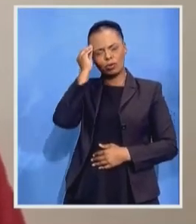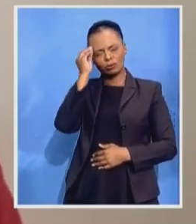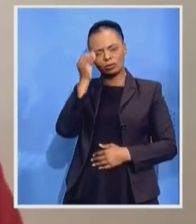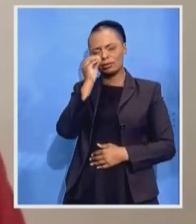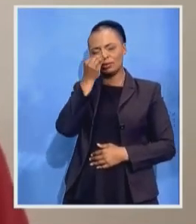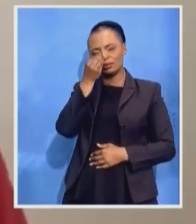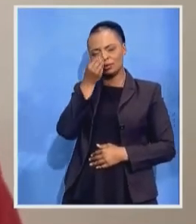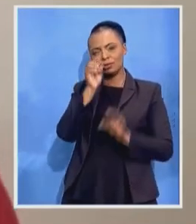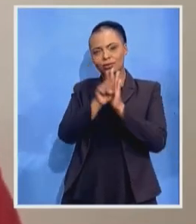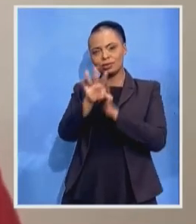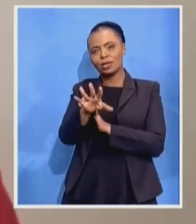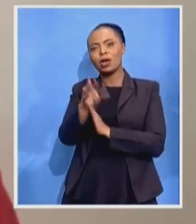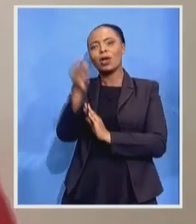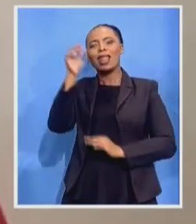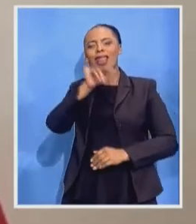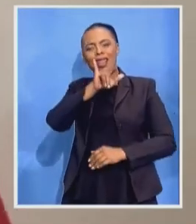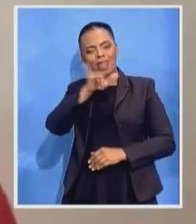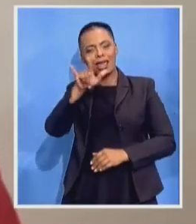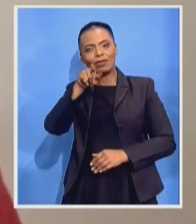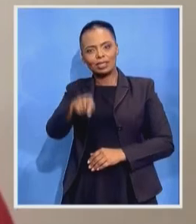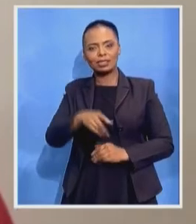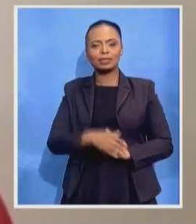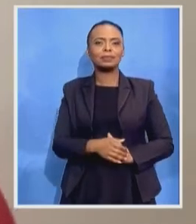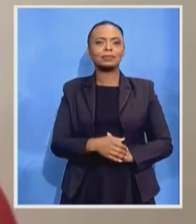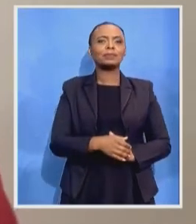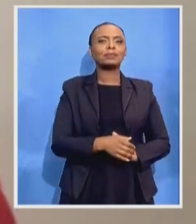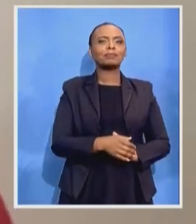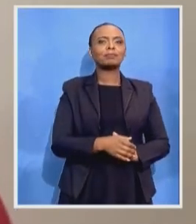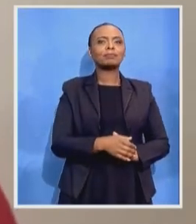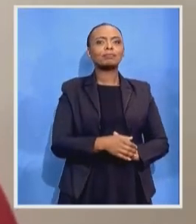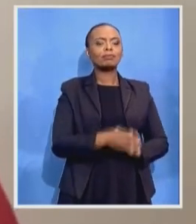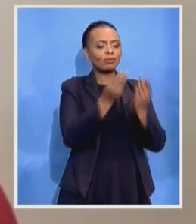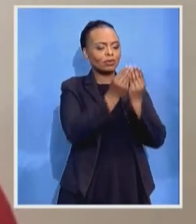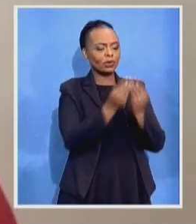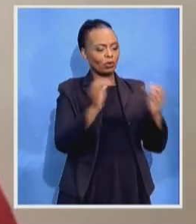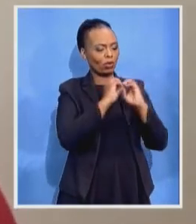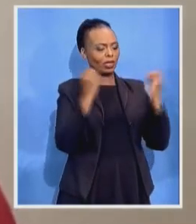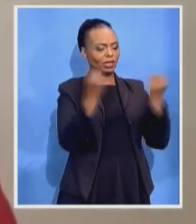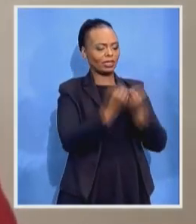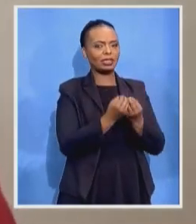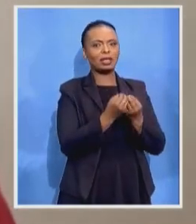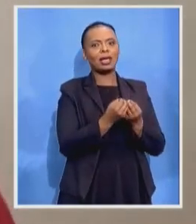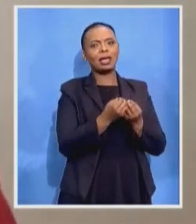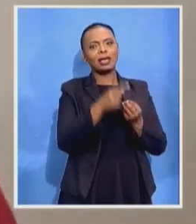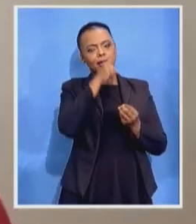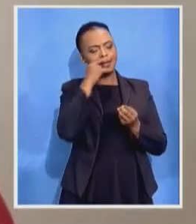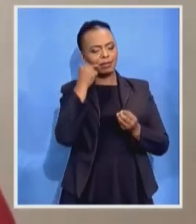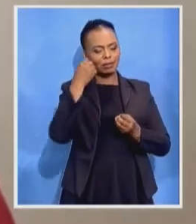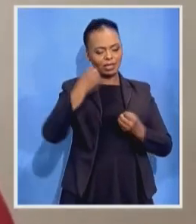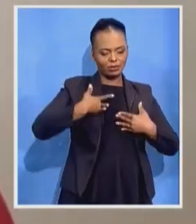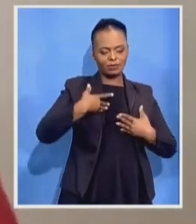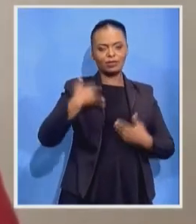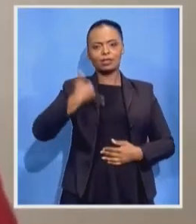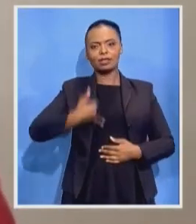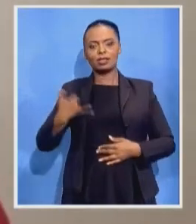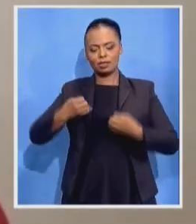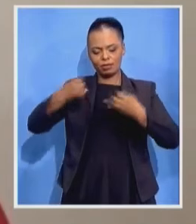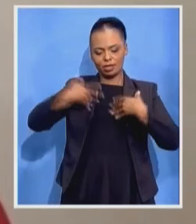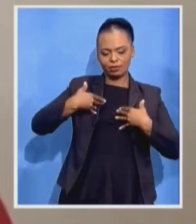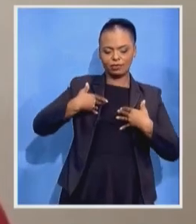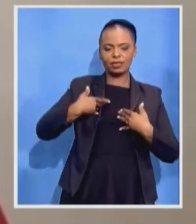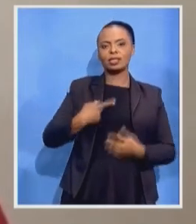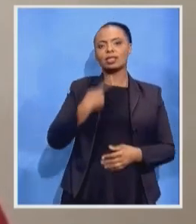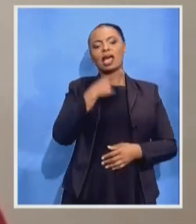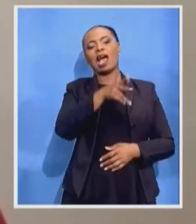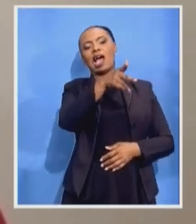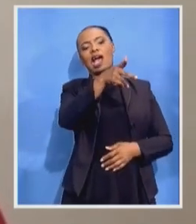our organizations must not be given a name in the Senate. To say, no, this resolution is aimed at Blades and Zimande. This